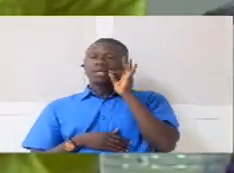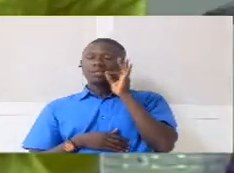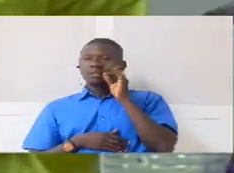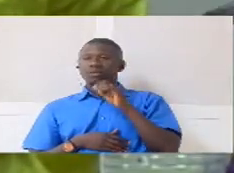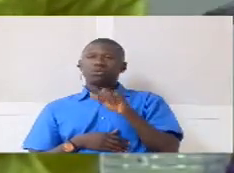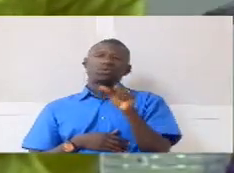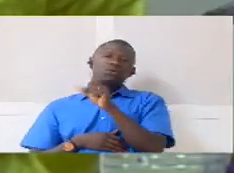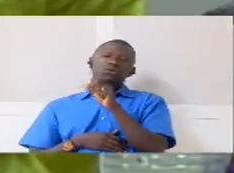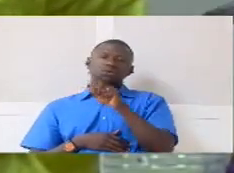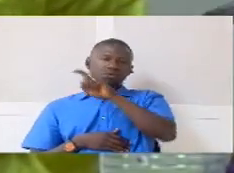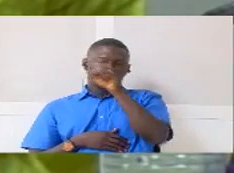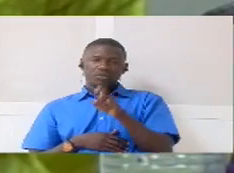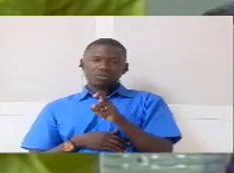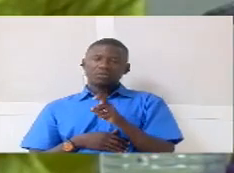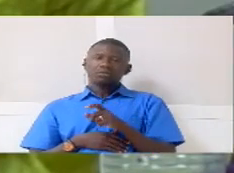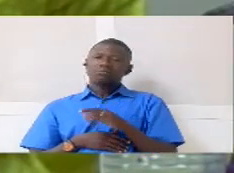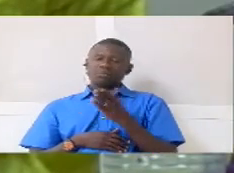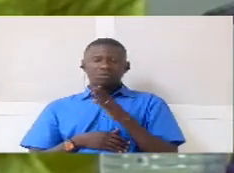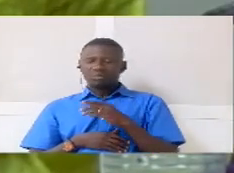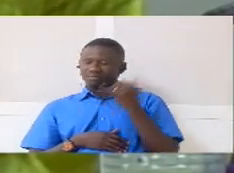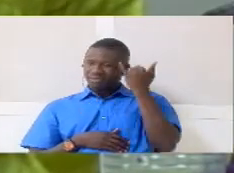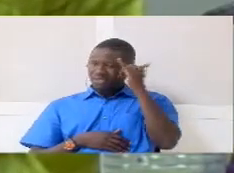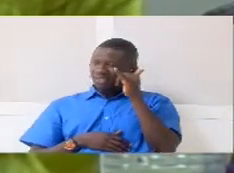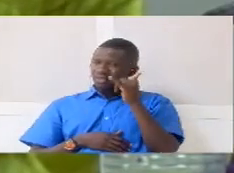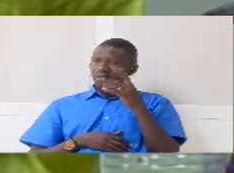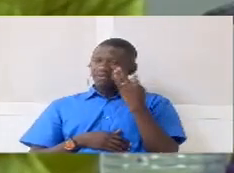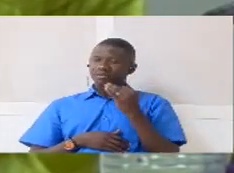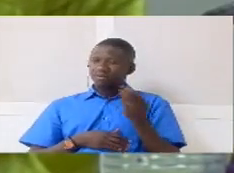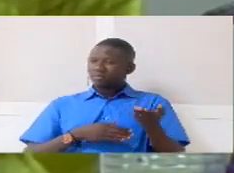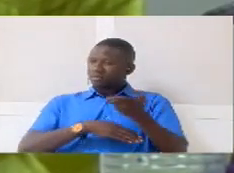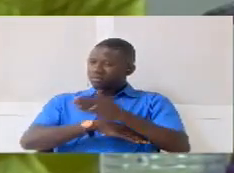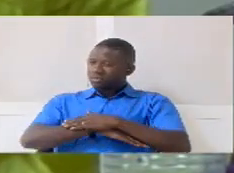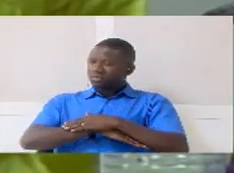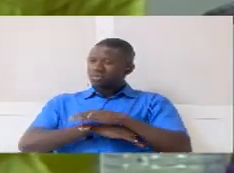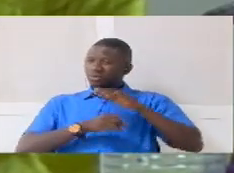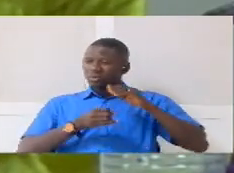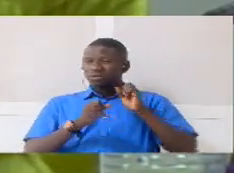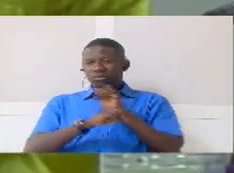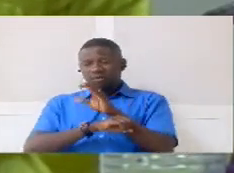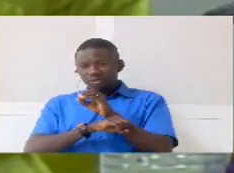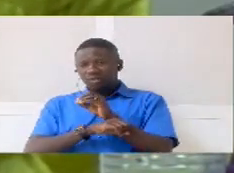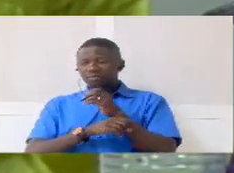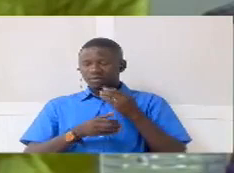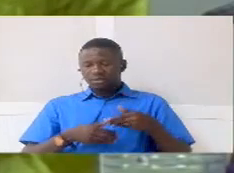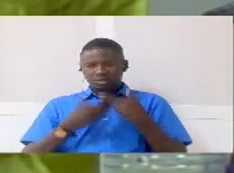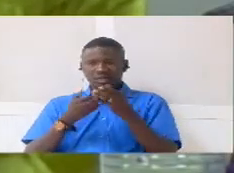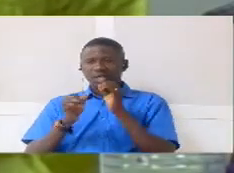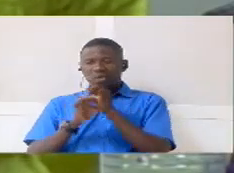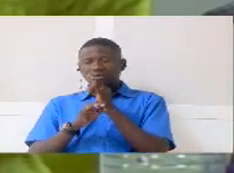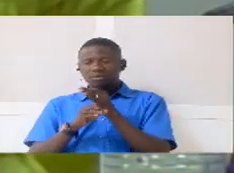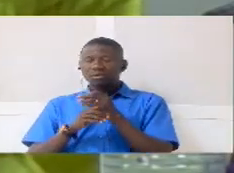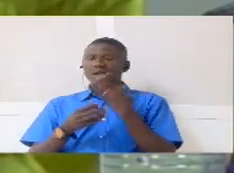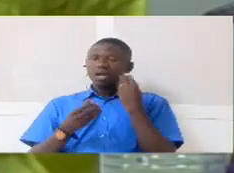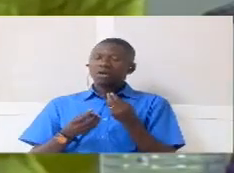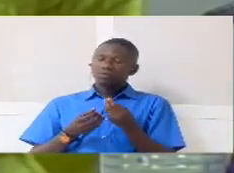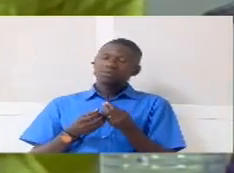suggestion in your closing remarks, mm-hmm. if you can further throw light on this and suggest to this commission how we can have